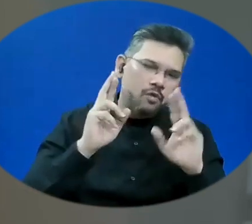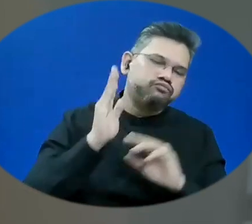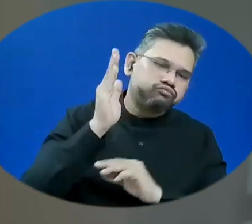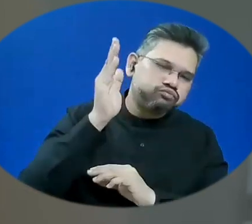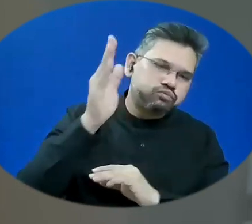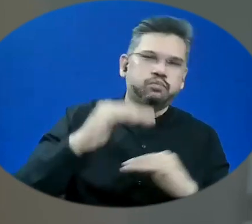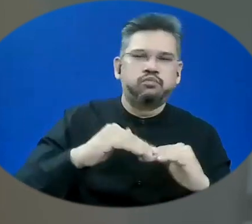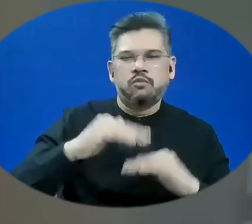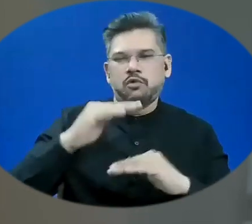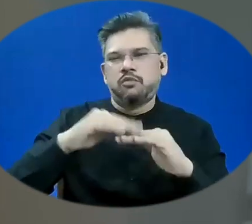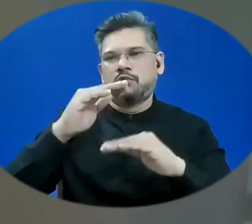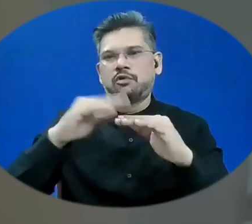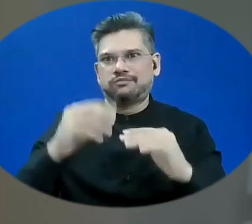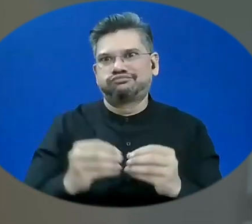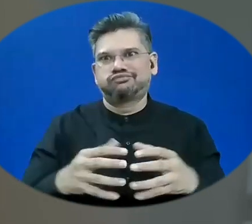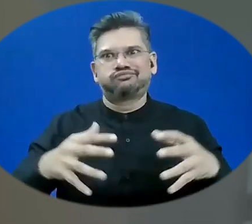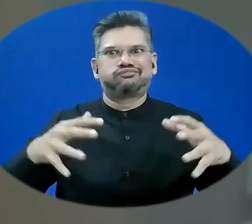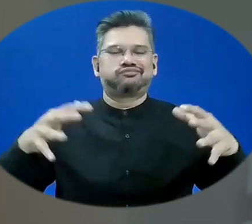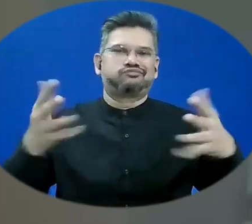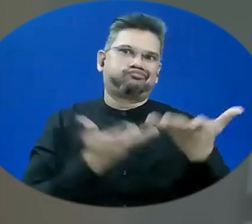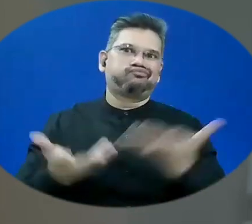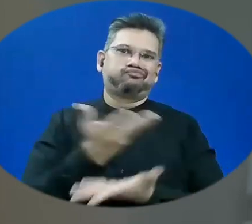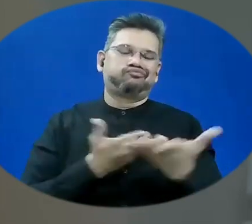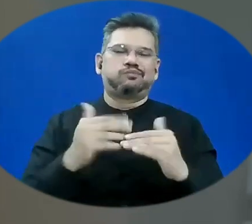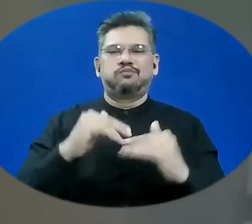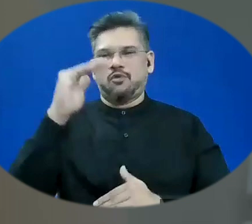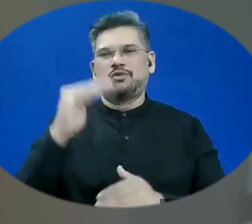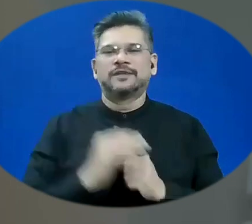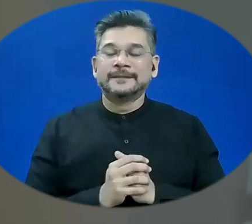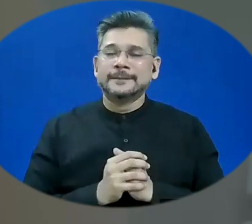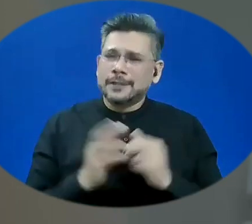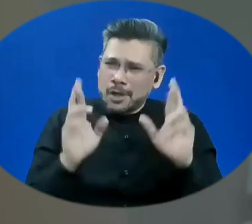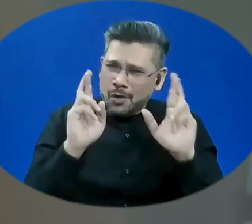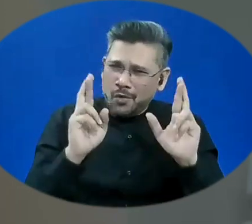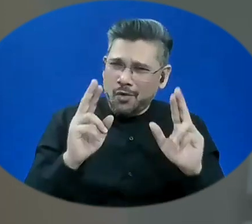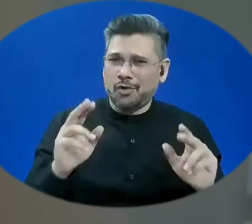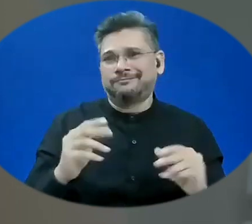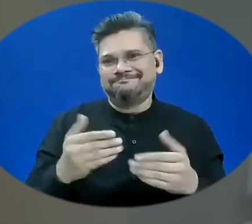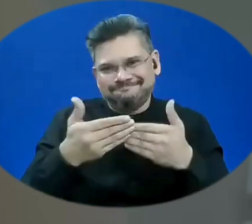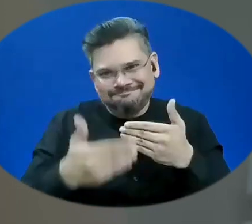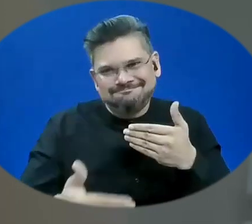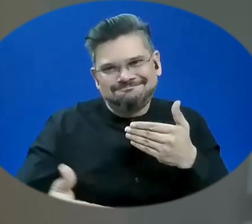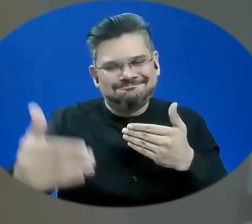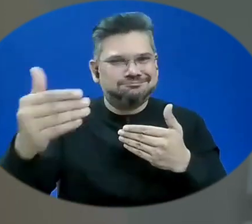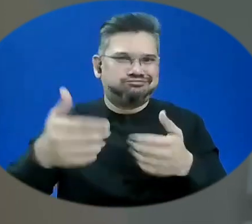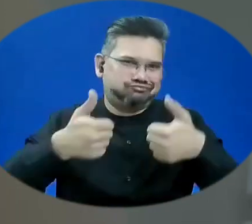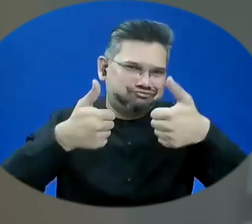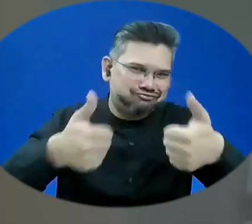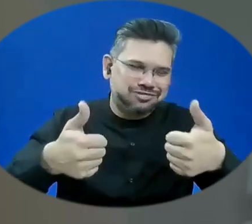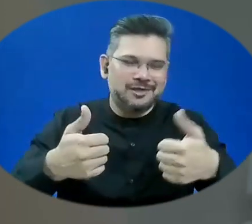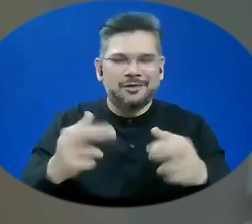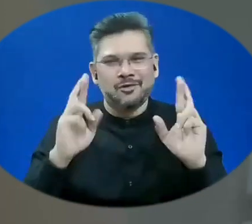day. So I wish you a good rest of the day, and I hope to see you soon.